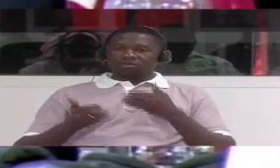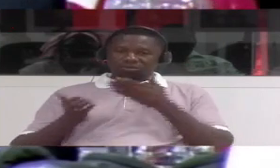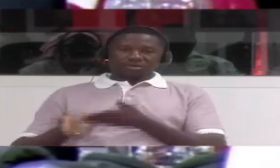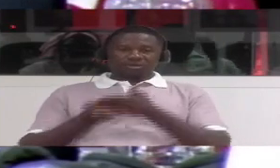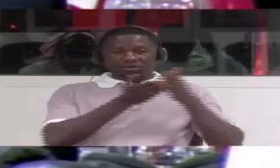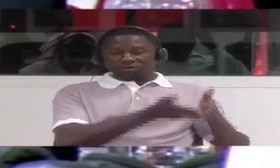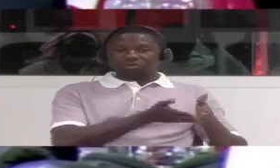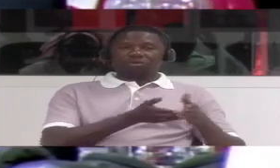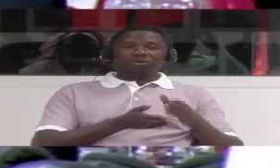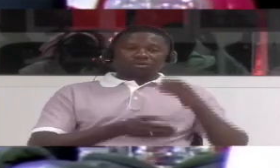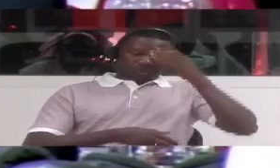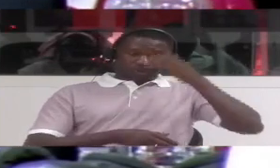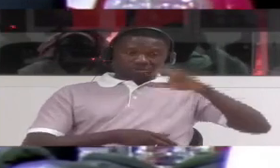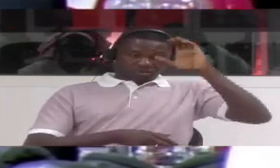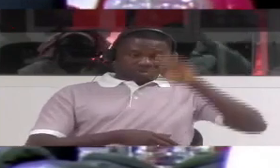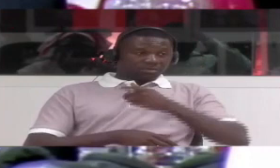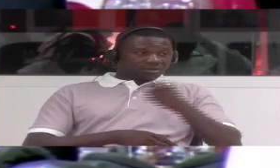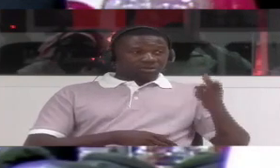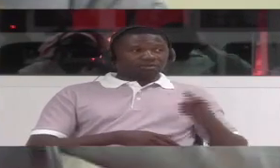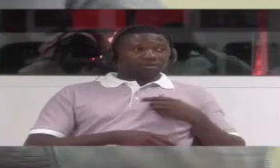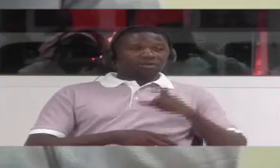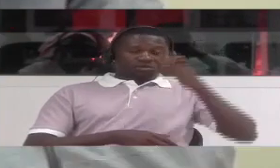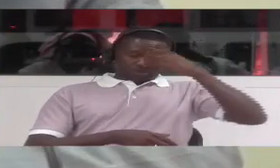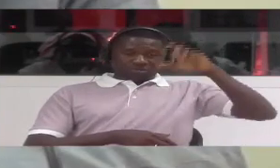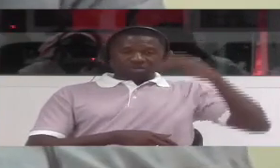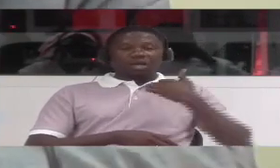that the commissioners may ask further questions. Thank you.